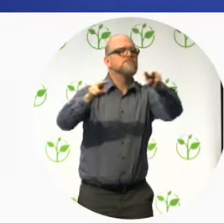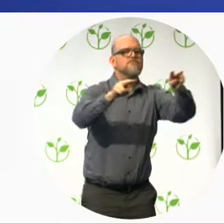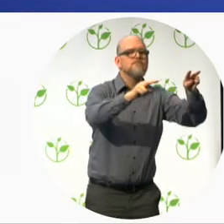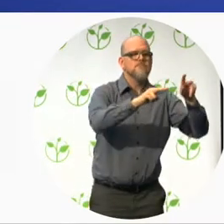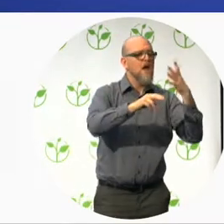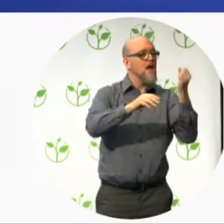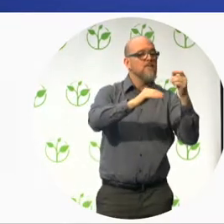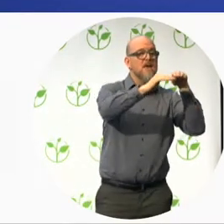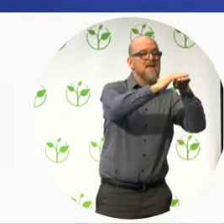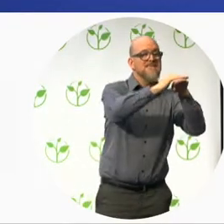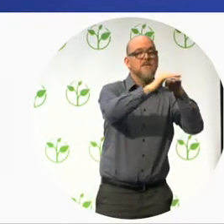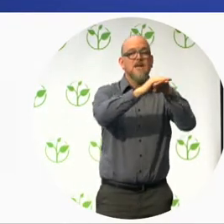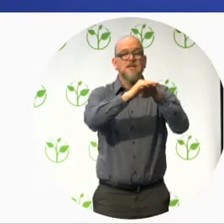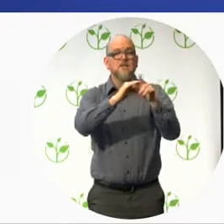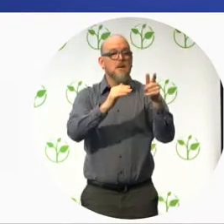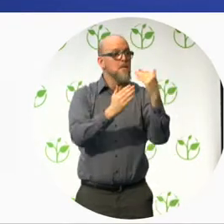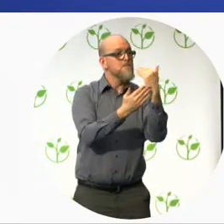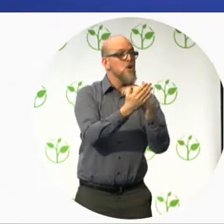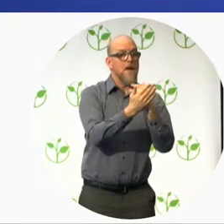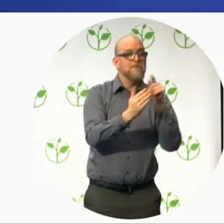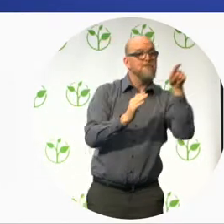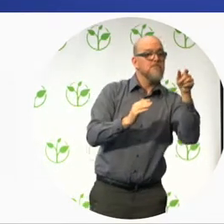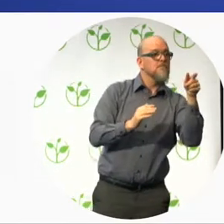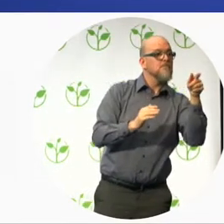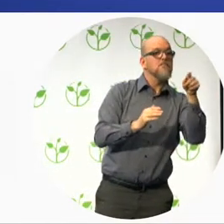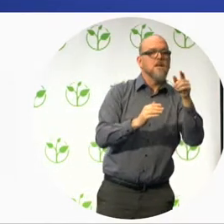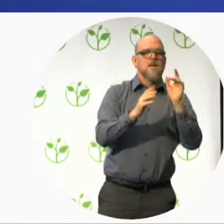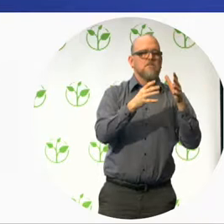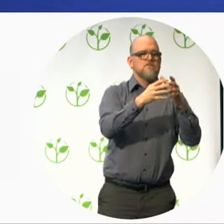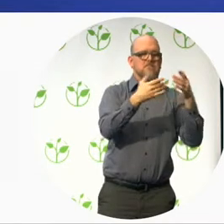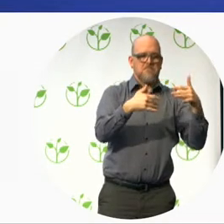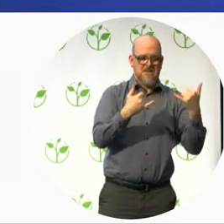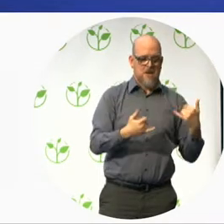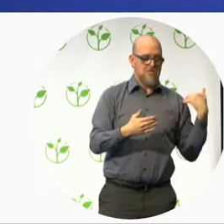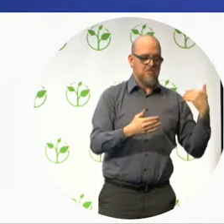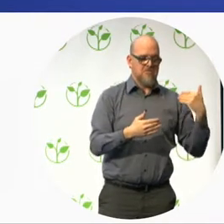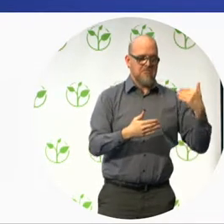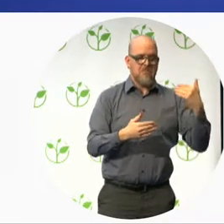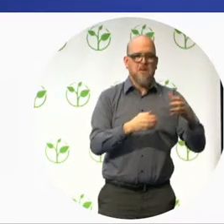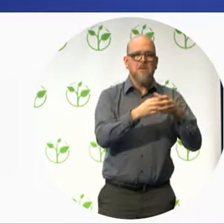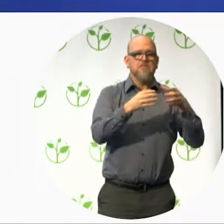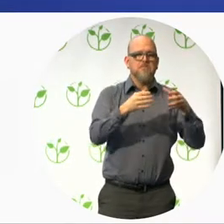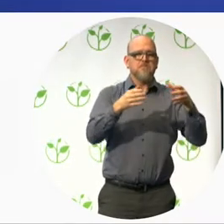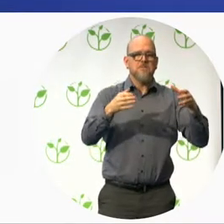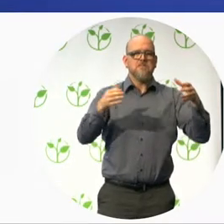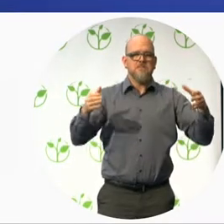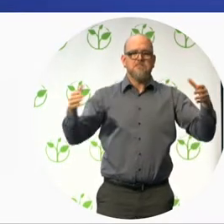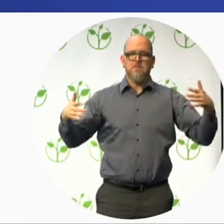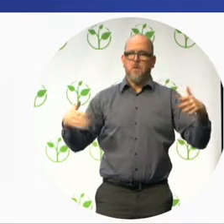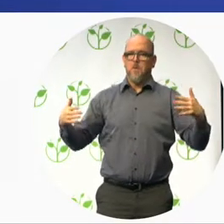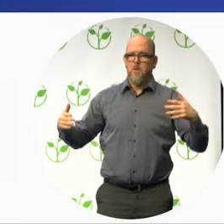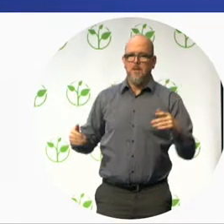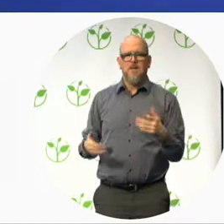programs, and the first to place it under the direct leadership of a member of the senior executive